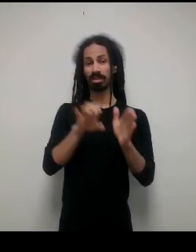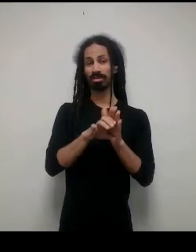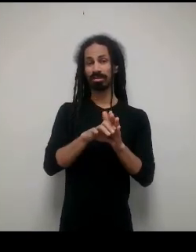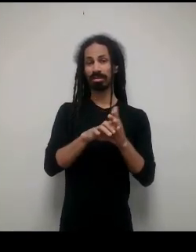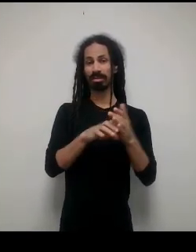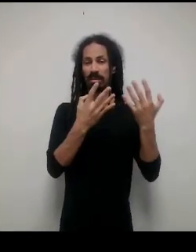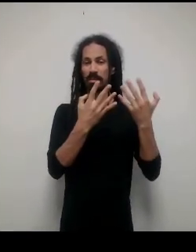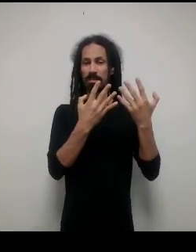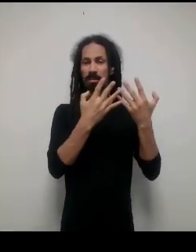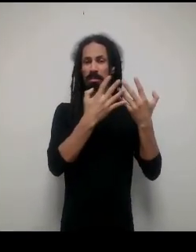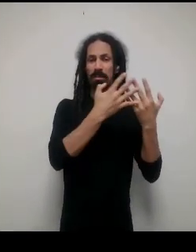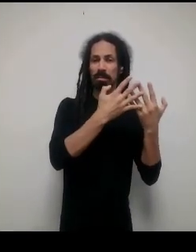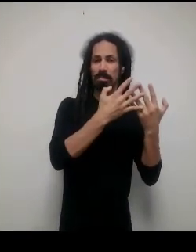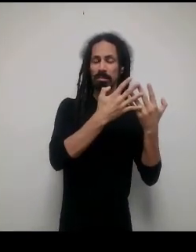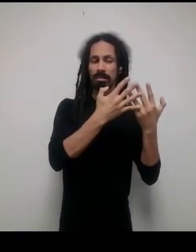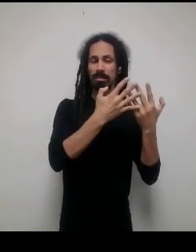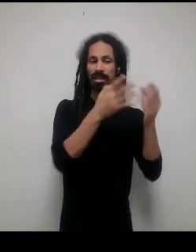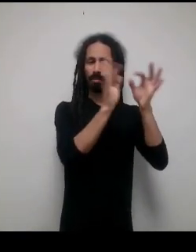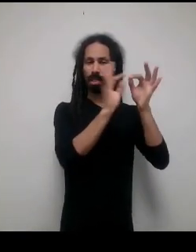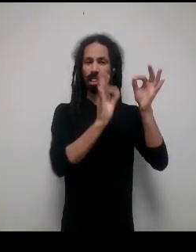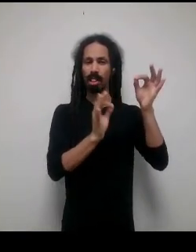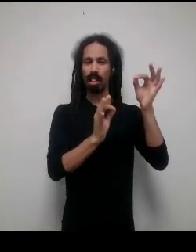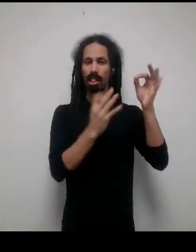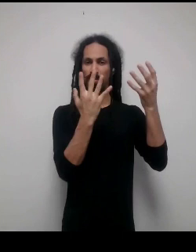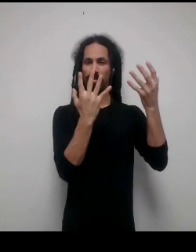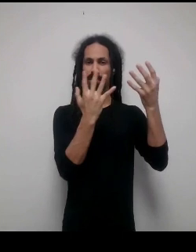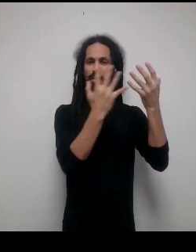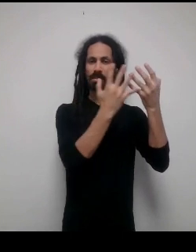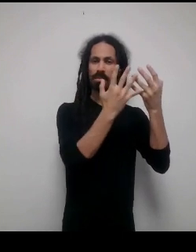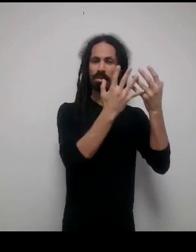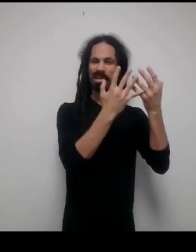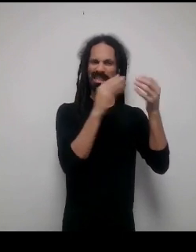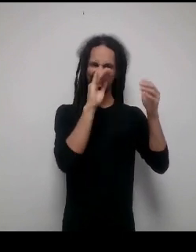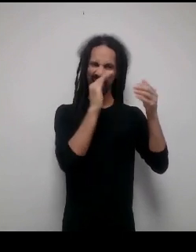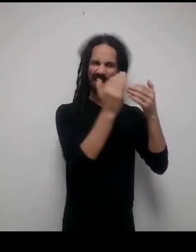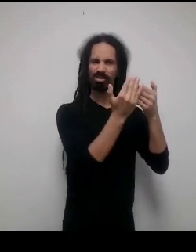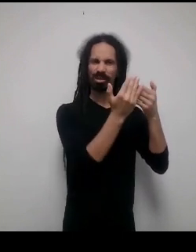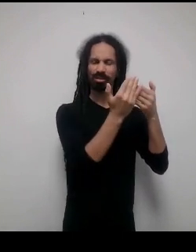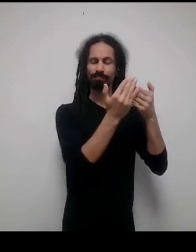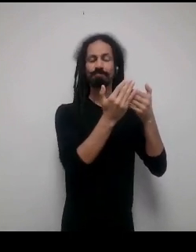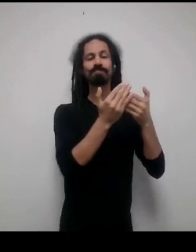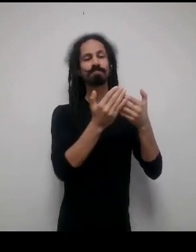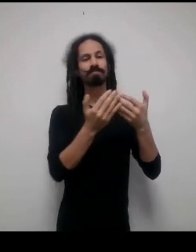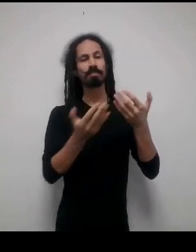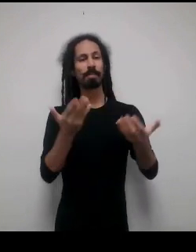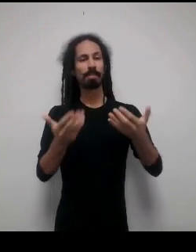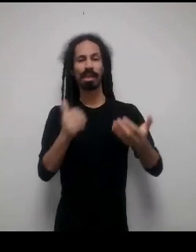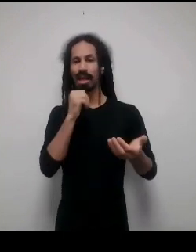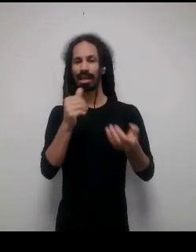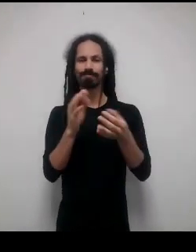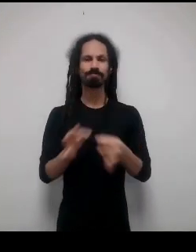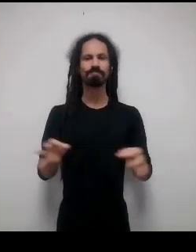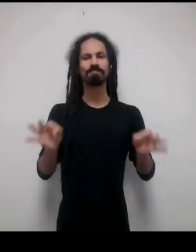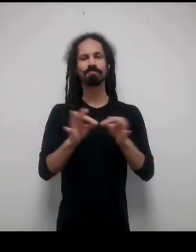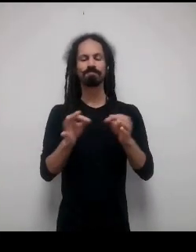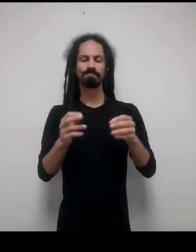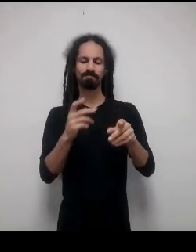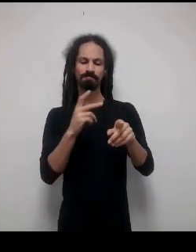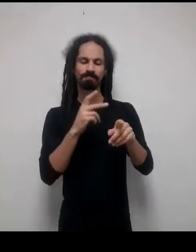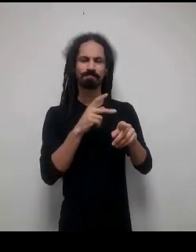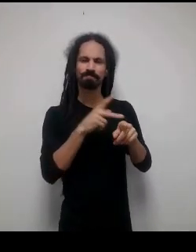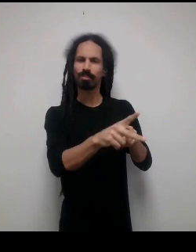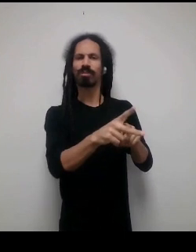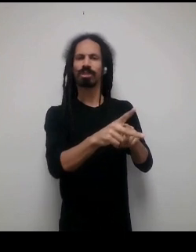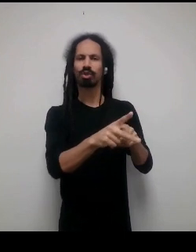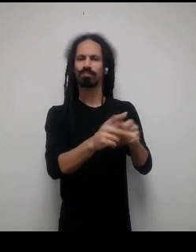of covering some of the information. We could say perhaps these are not the most professional clip arts. And as this information